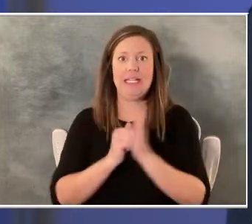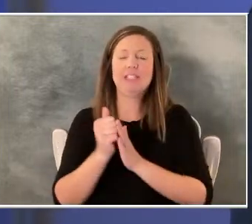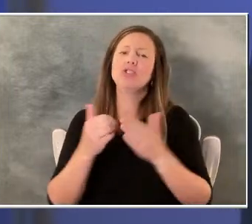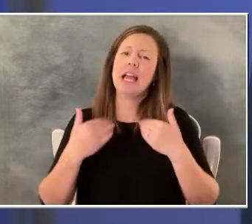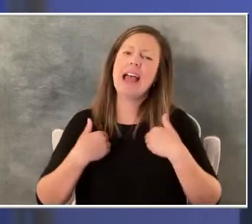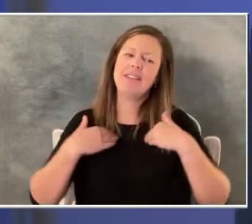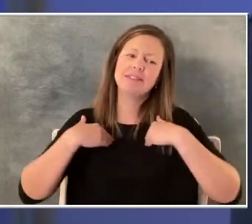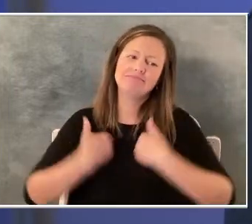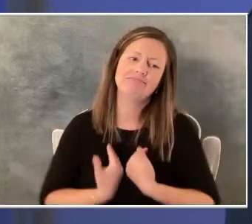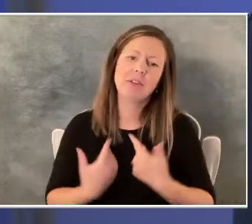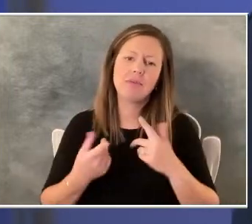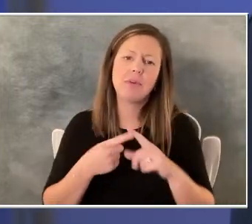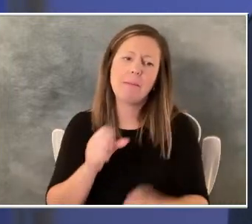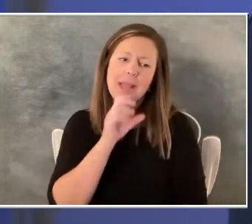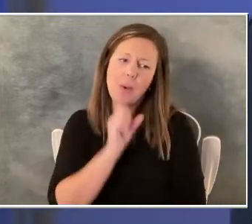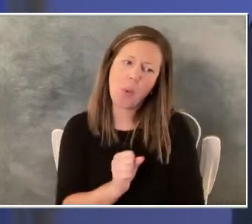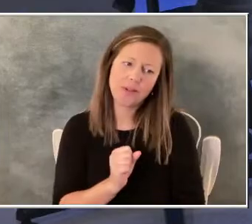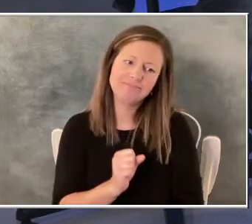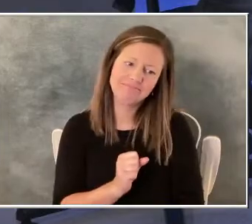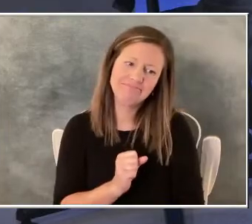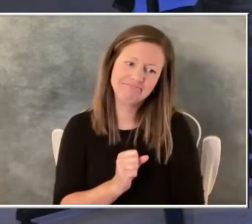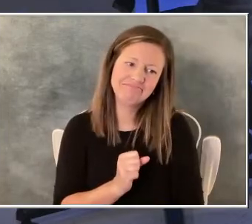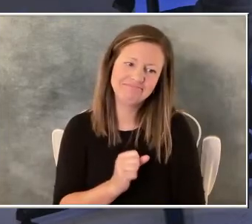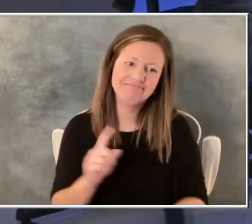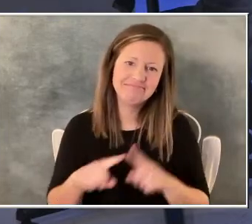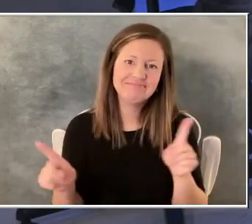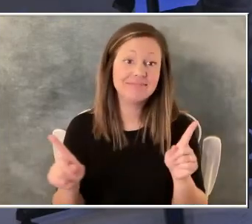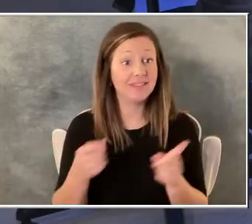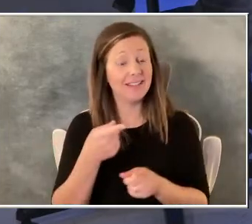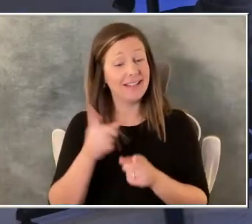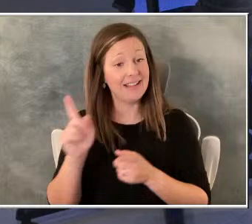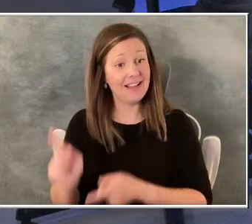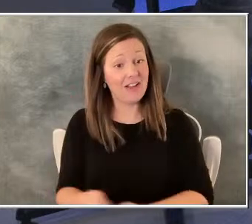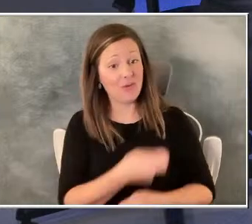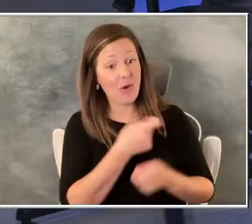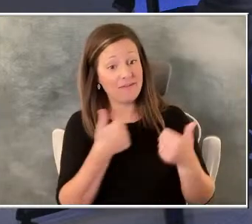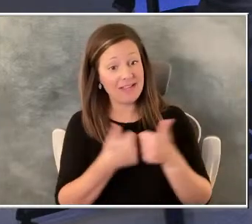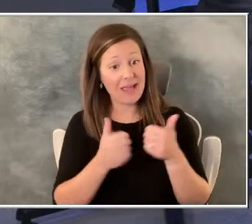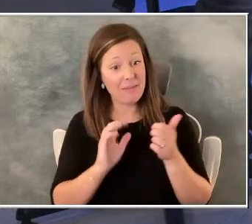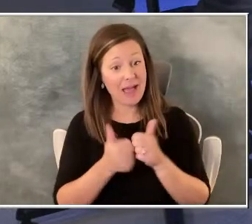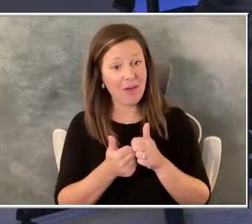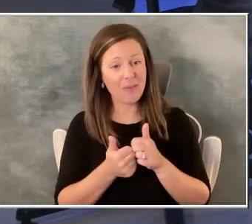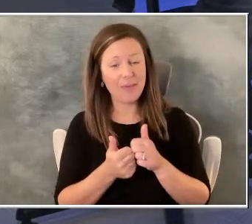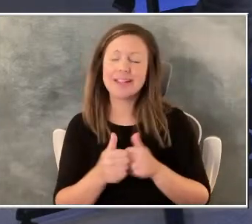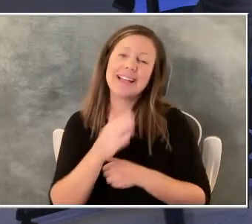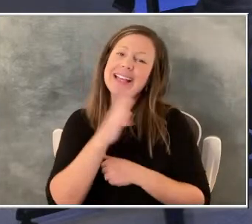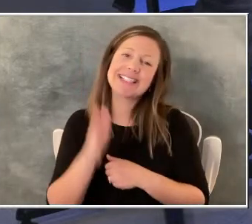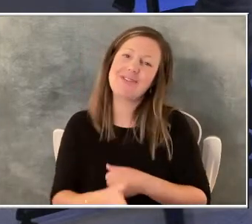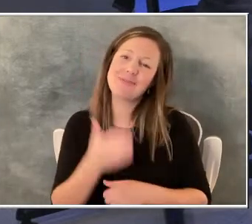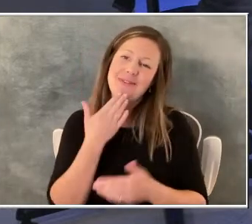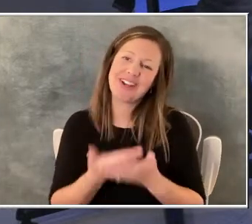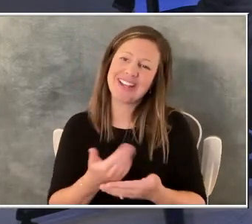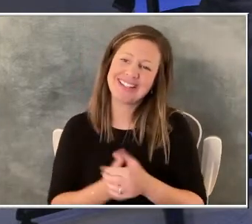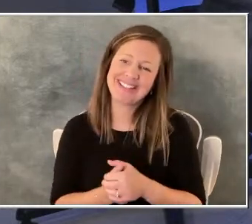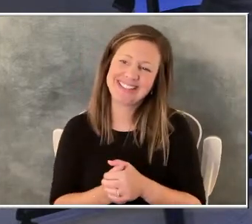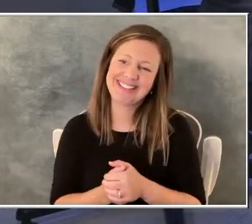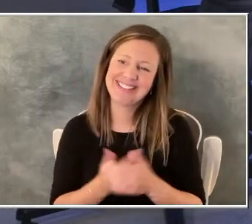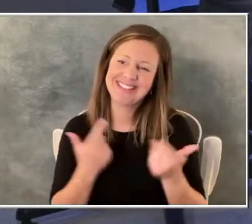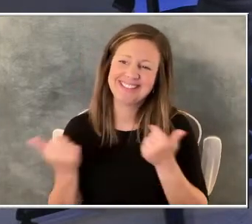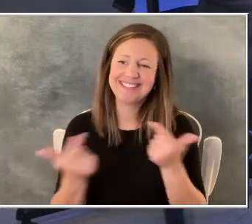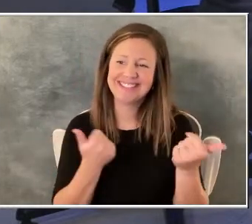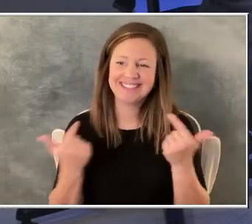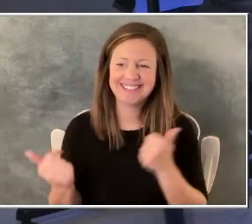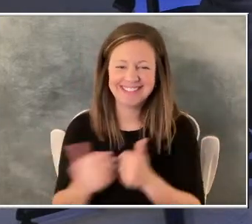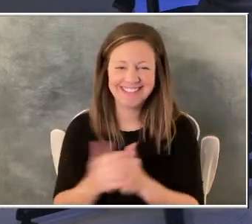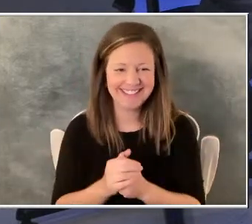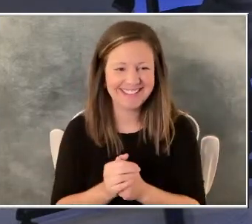old, but How's your golf game? Not it's affected? never been very good. so all systems But are that go. doesn't Everything's